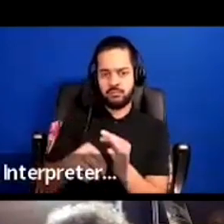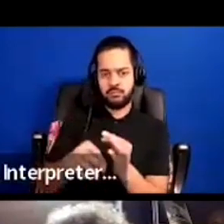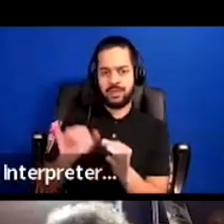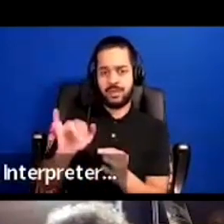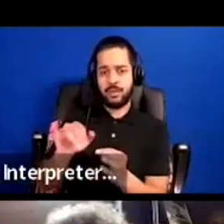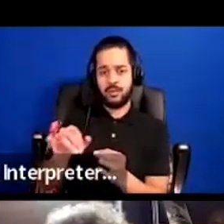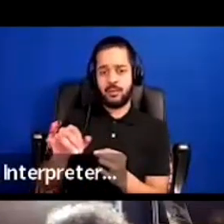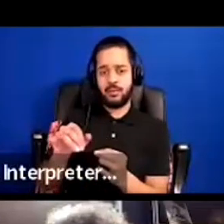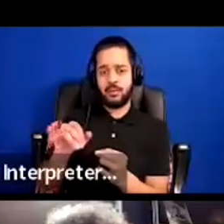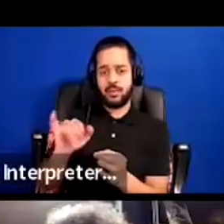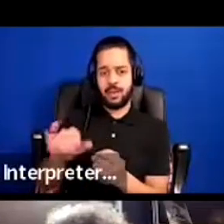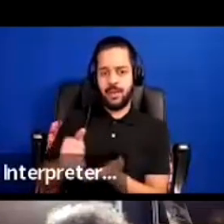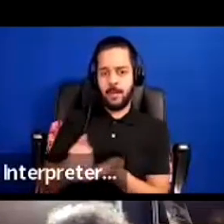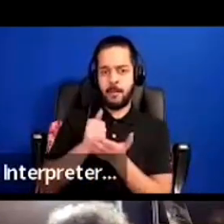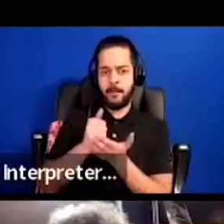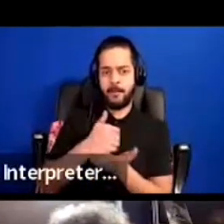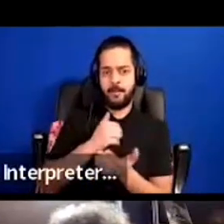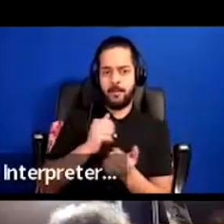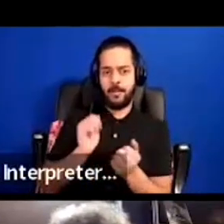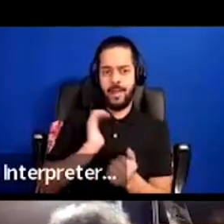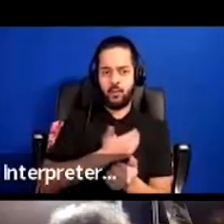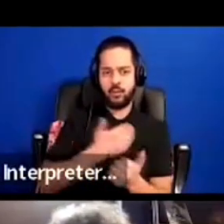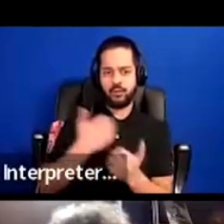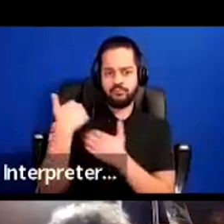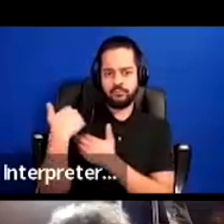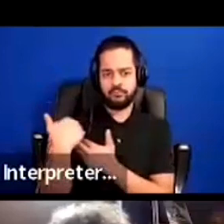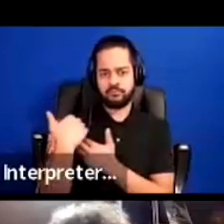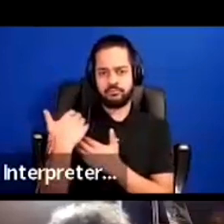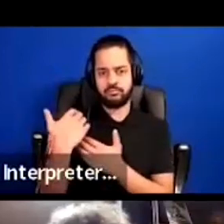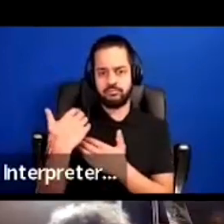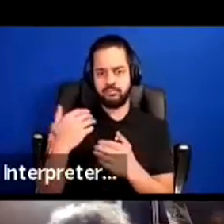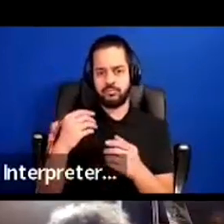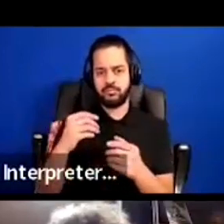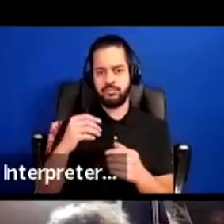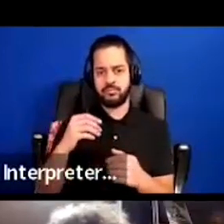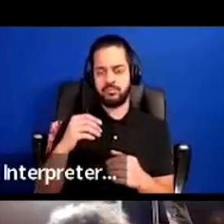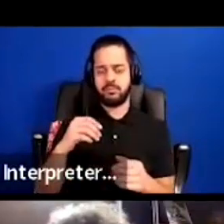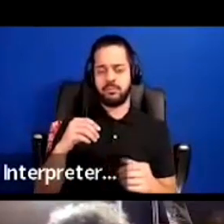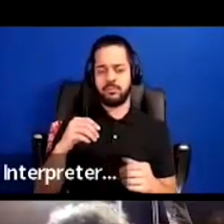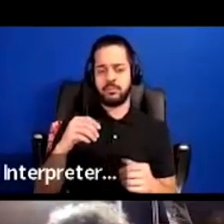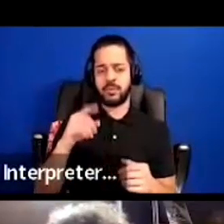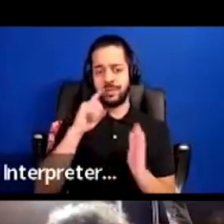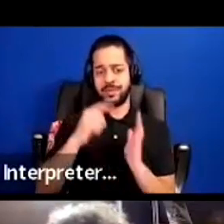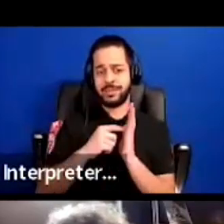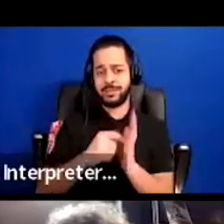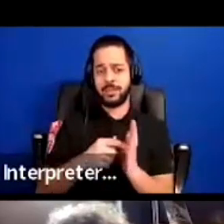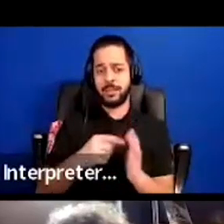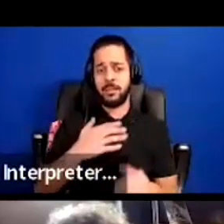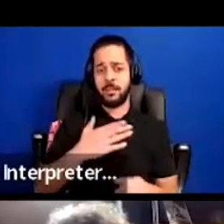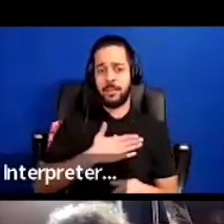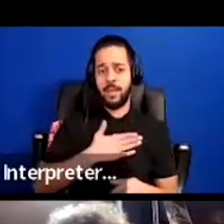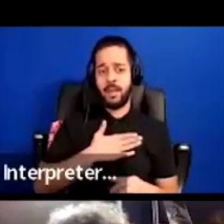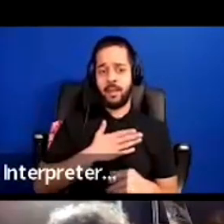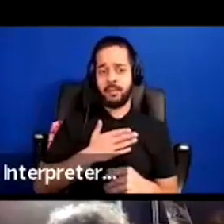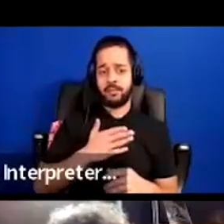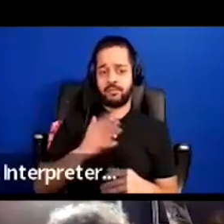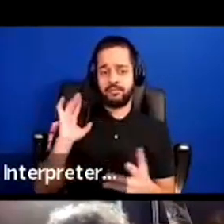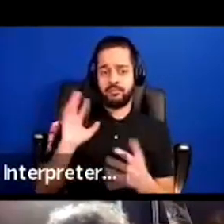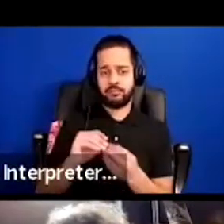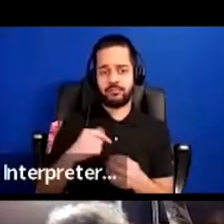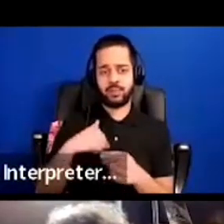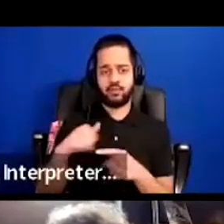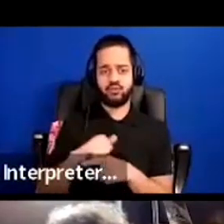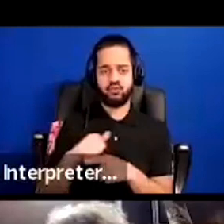modifications. Or, I mean, I know in my life, I've trained the cafeteria staff with a student who